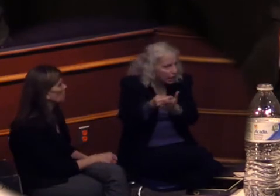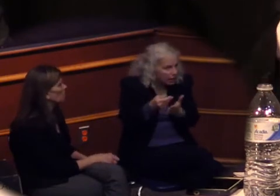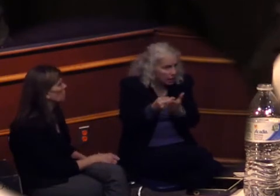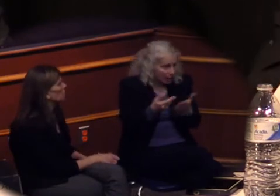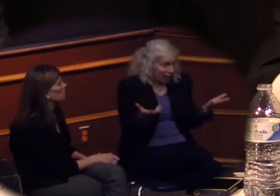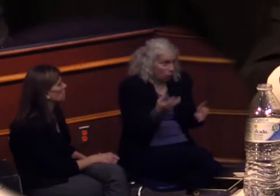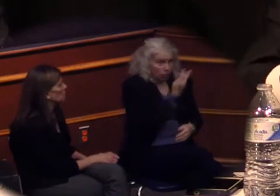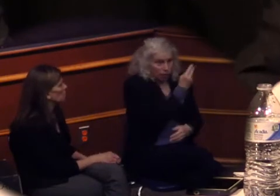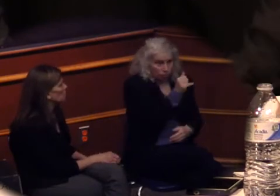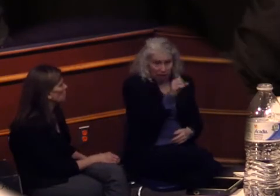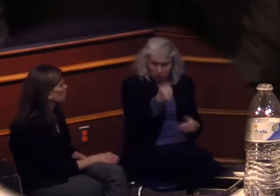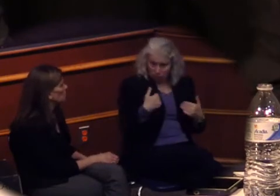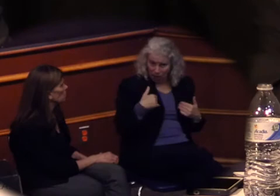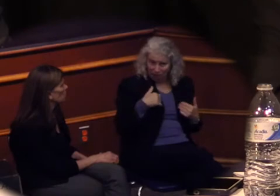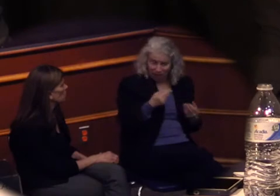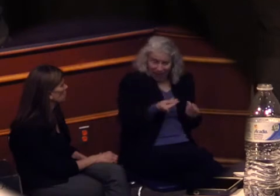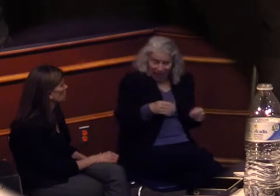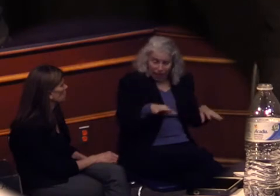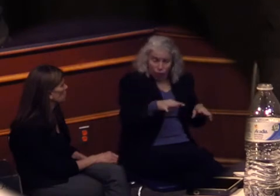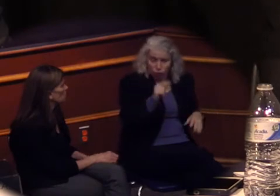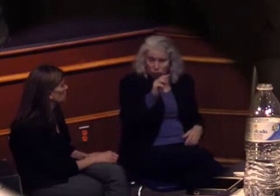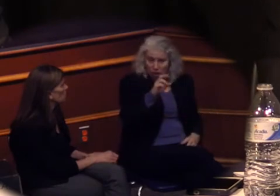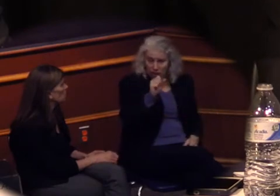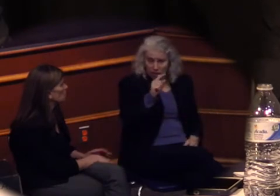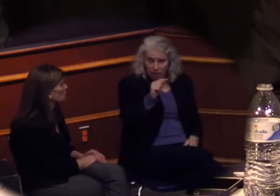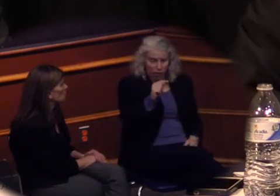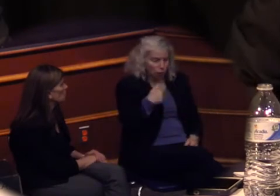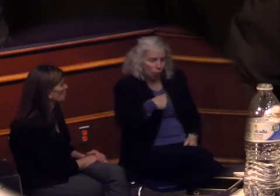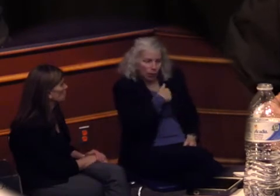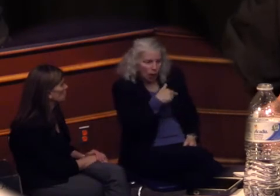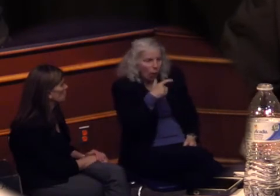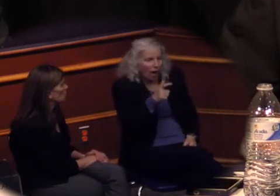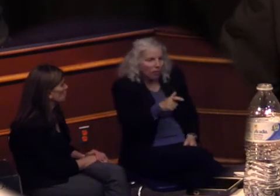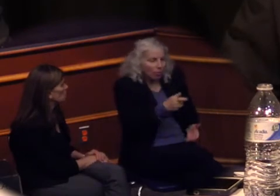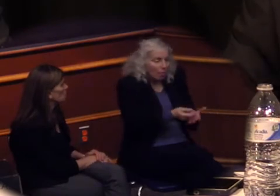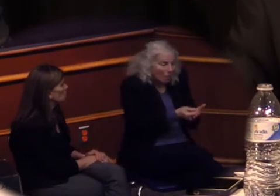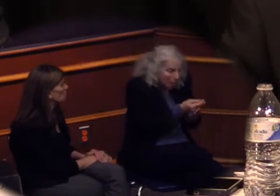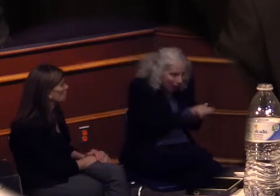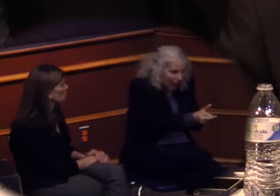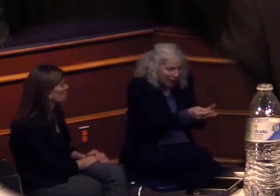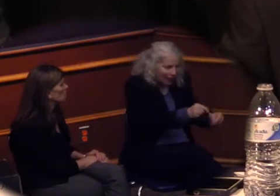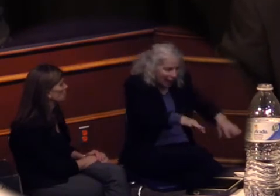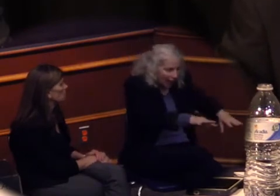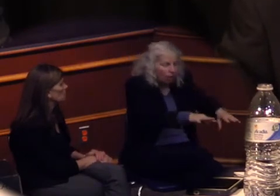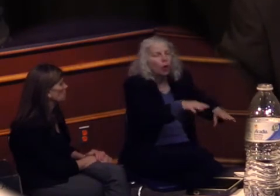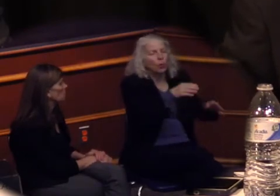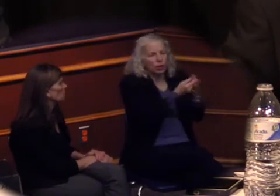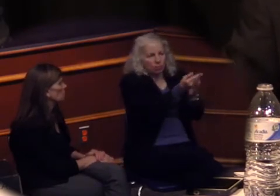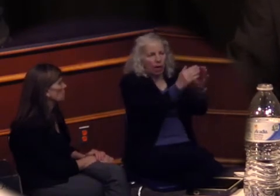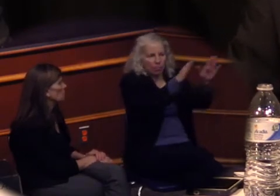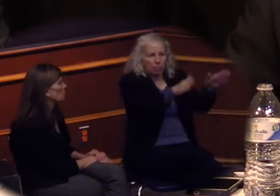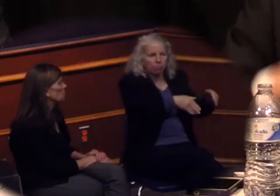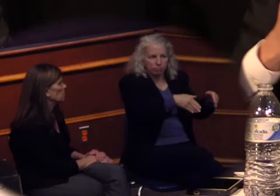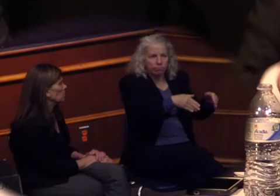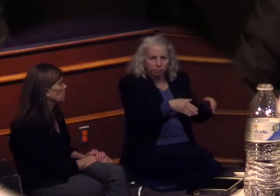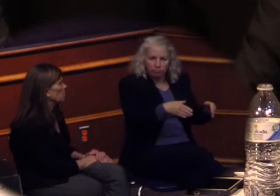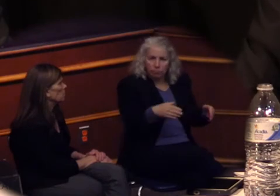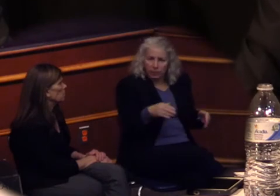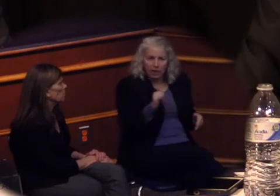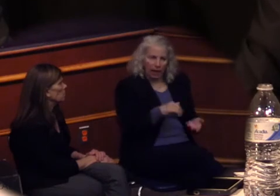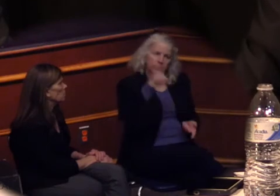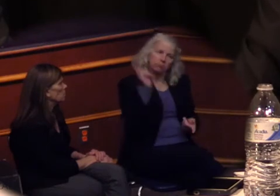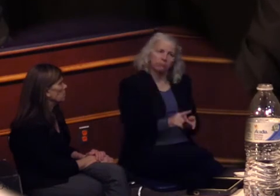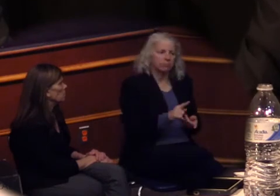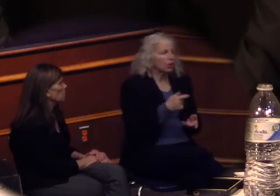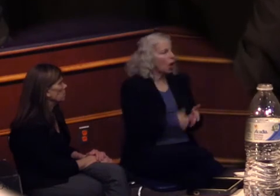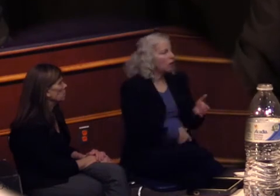land trusts so that people don't have to own the land but they can own the building, that can be an effective way of lowering housing. I also think that